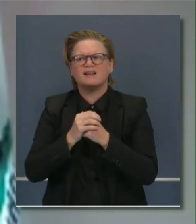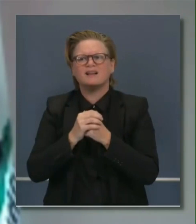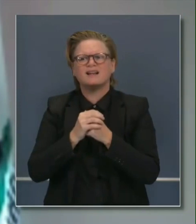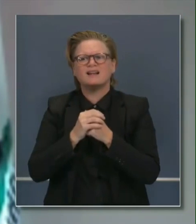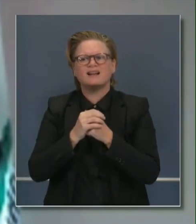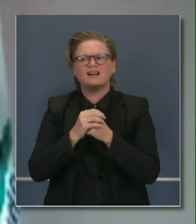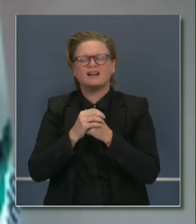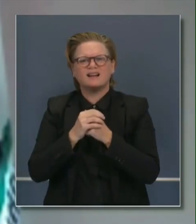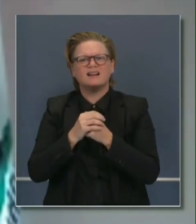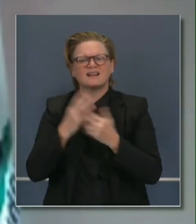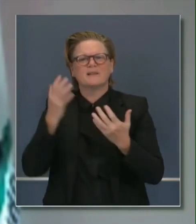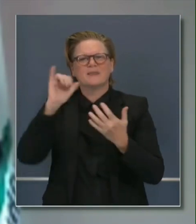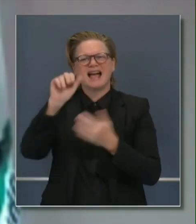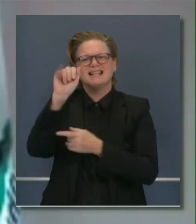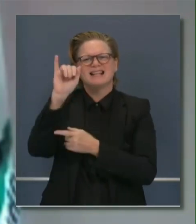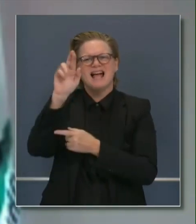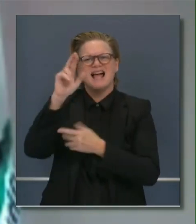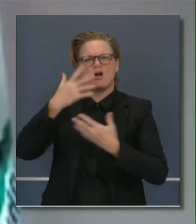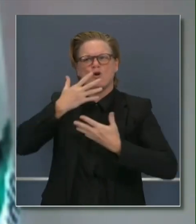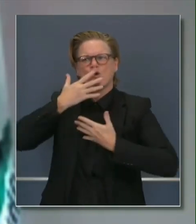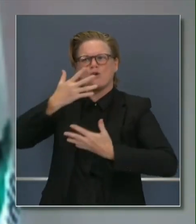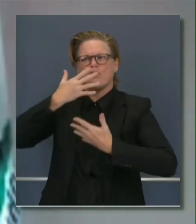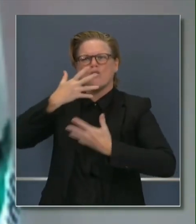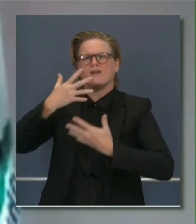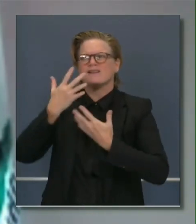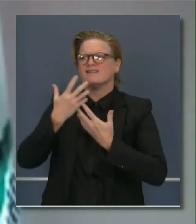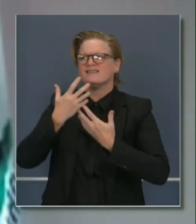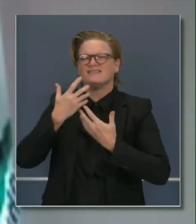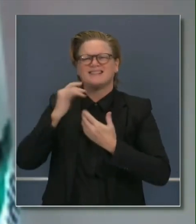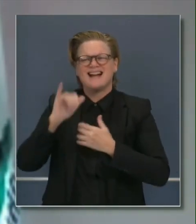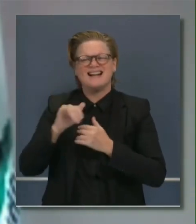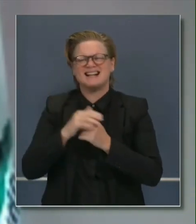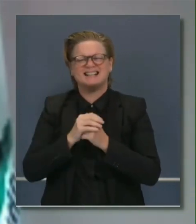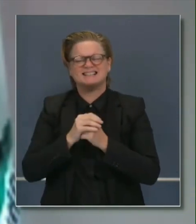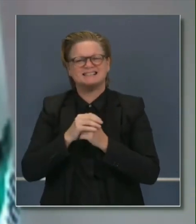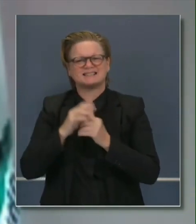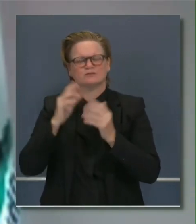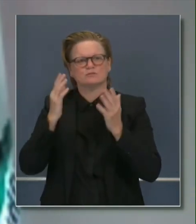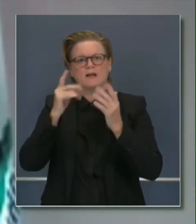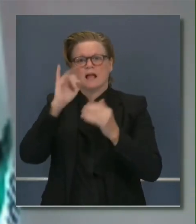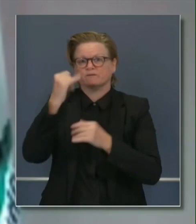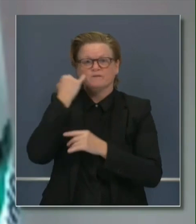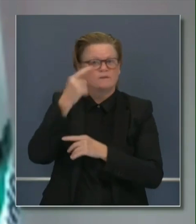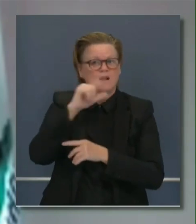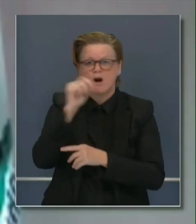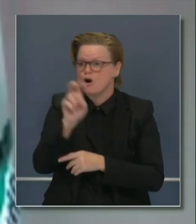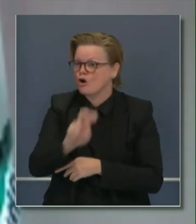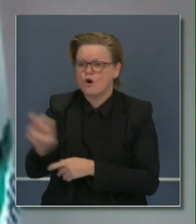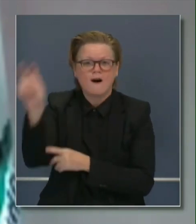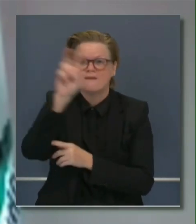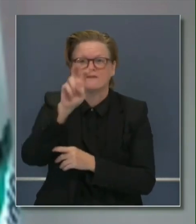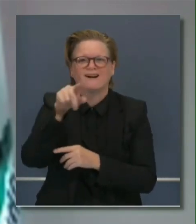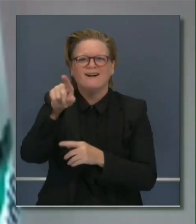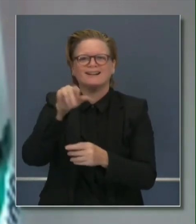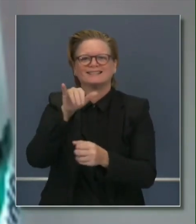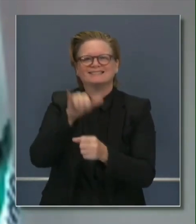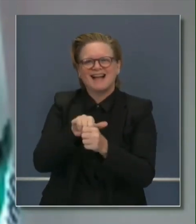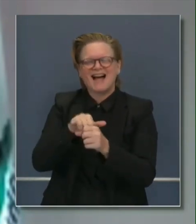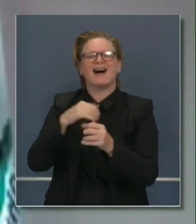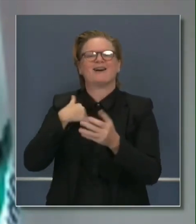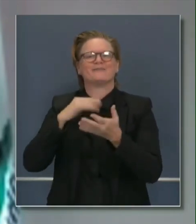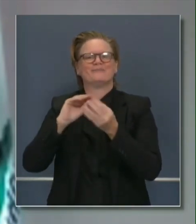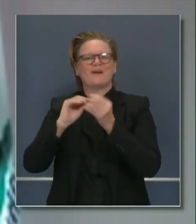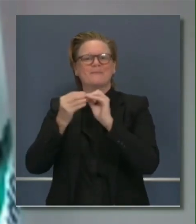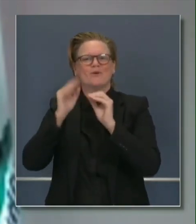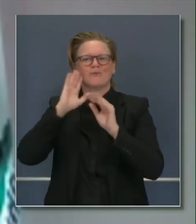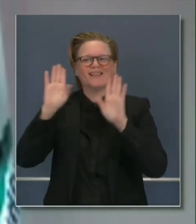keep transmission low and make sure that our travel restriction makes sense. It's part of the regional stay-at-home